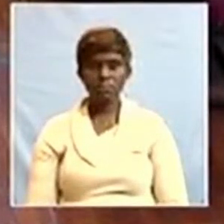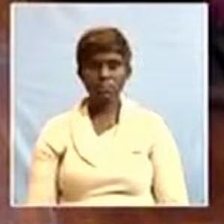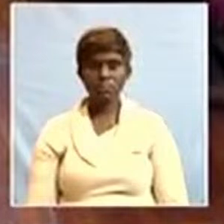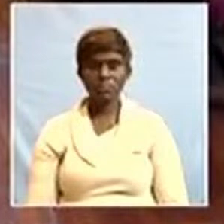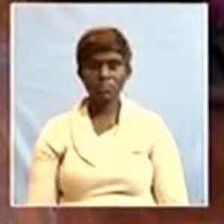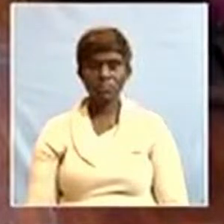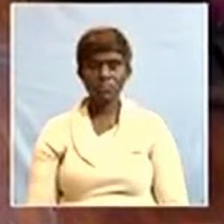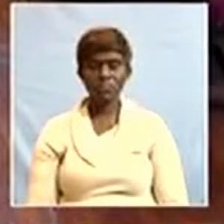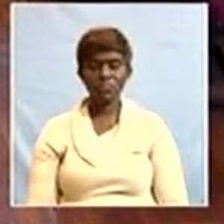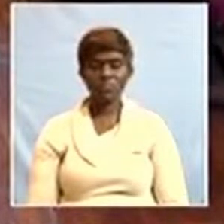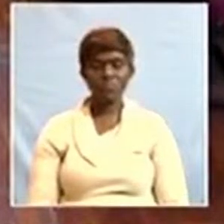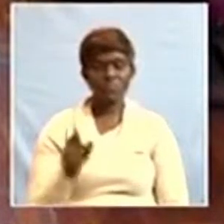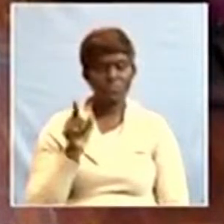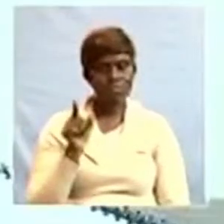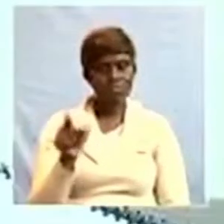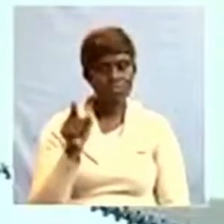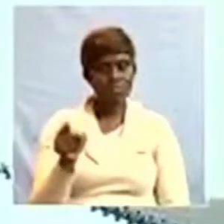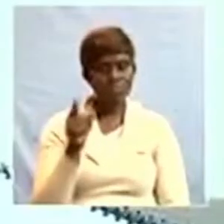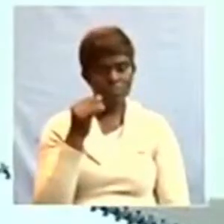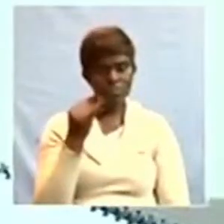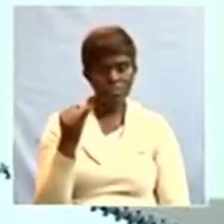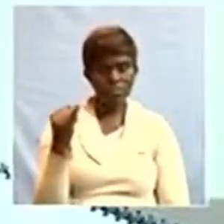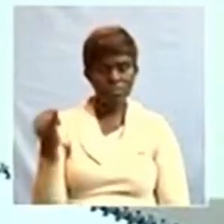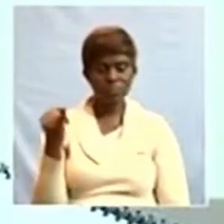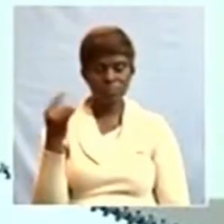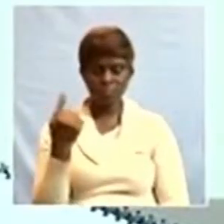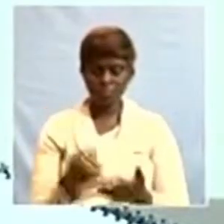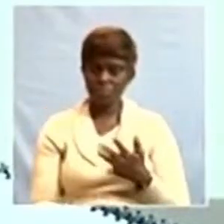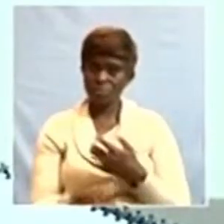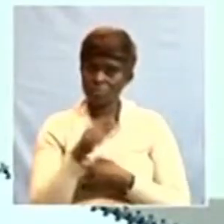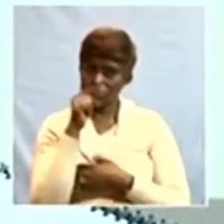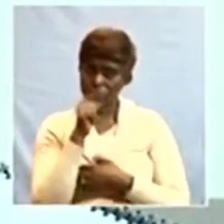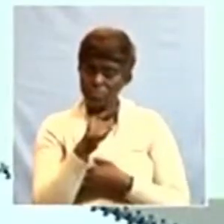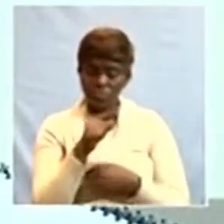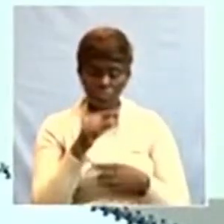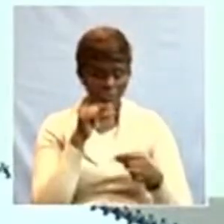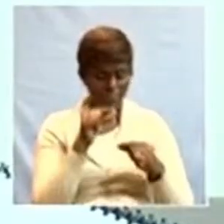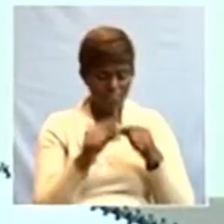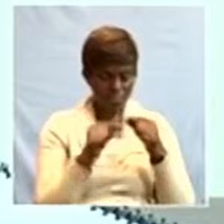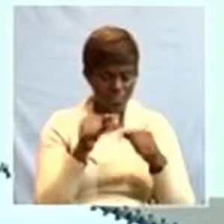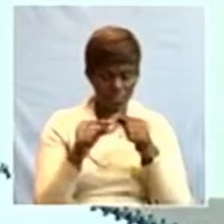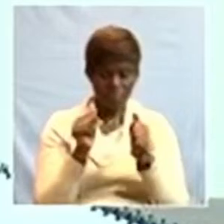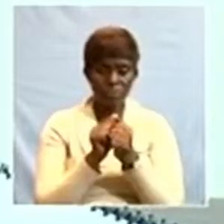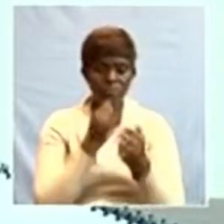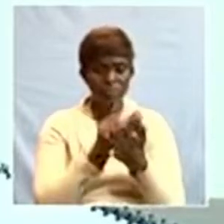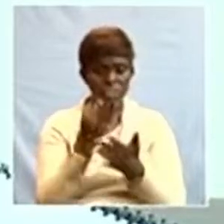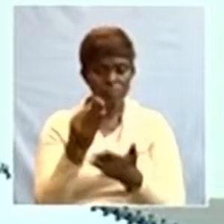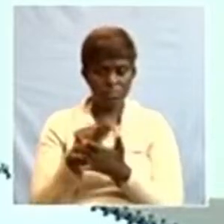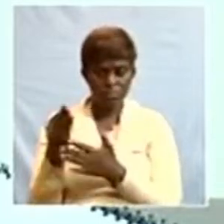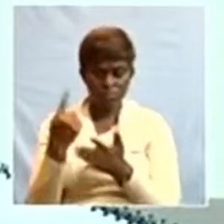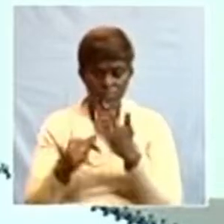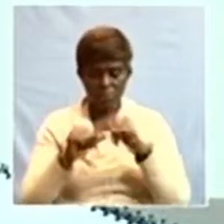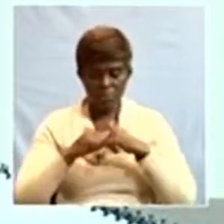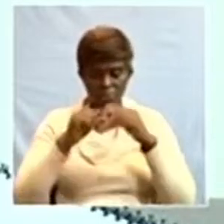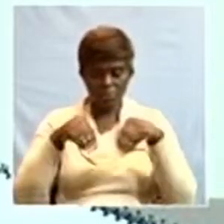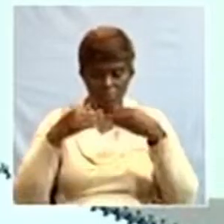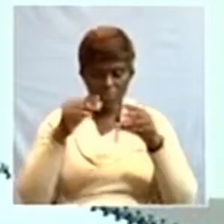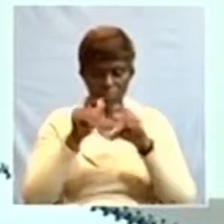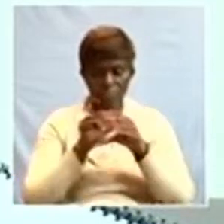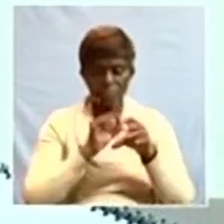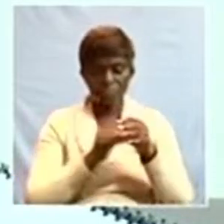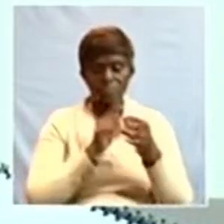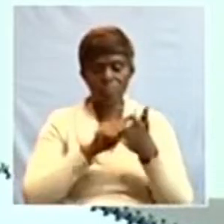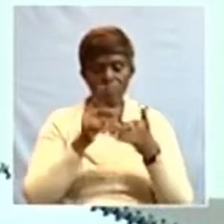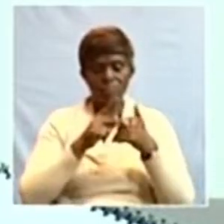On the issue of the seed and fertilizer that we issue on our programs, we